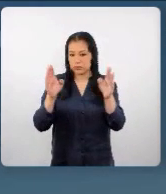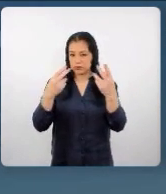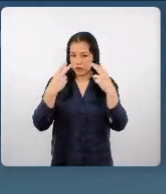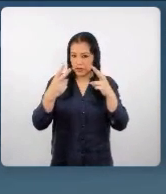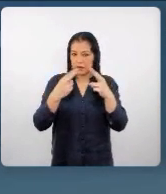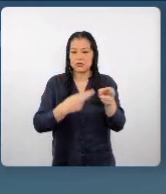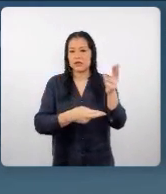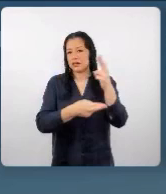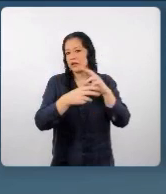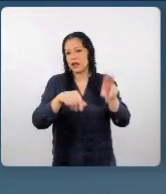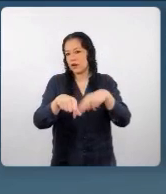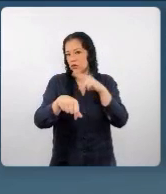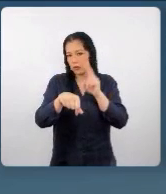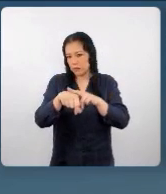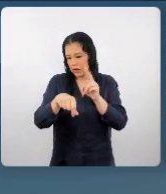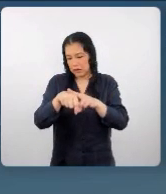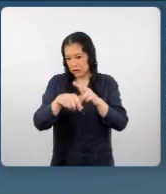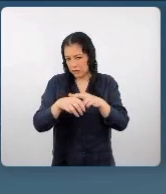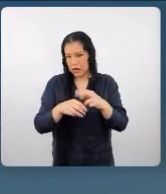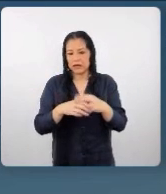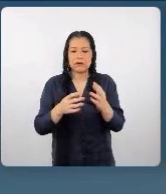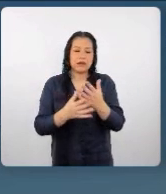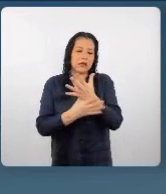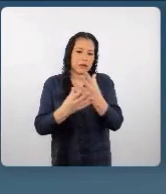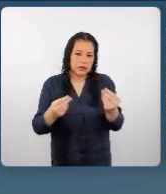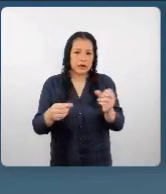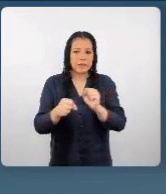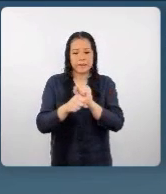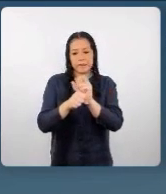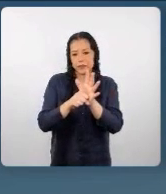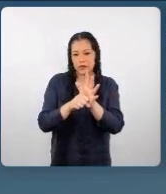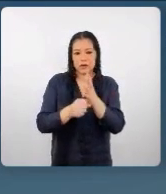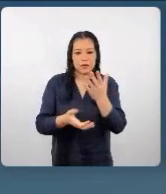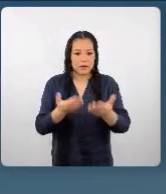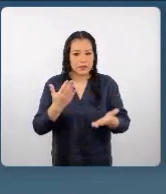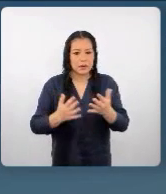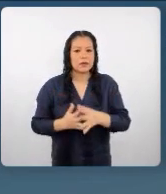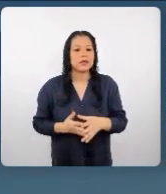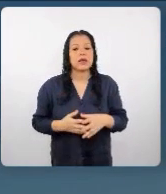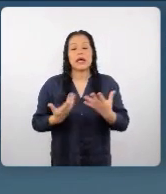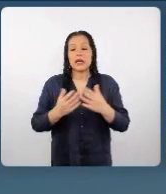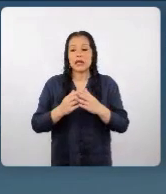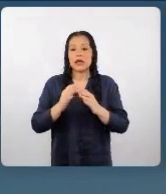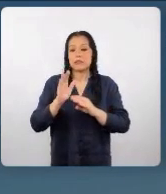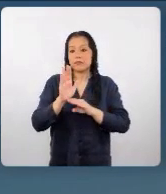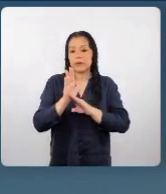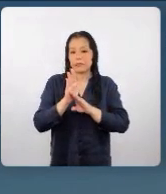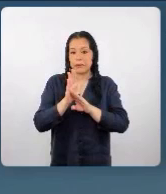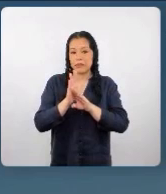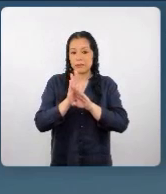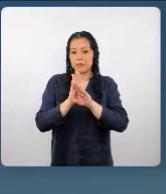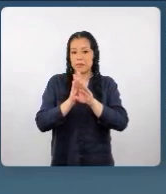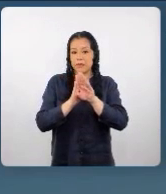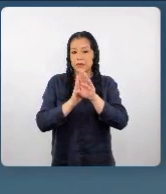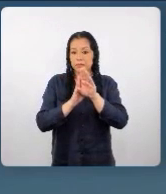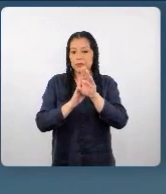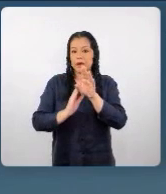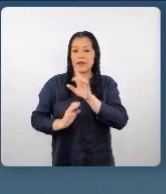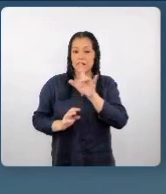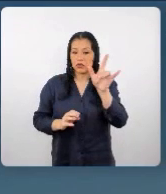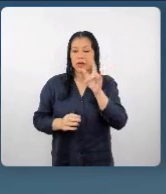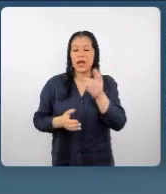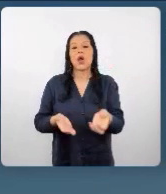we shall have normalcy coming back, and the travel will bounce back like